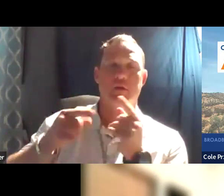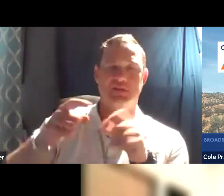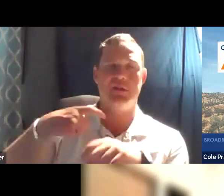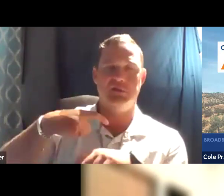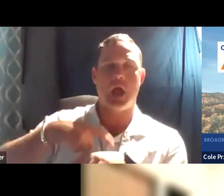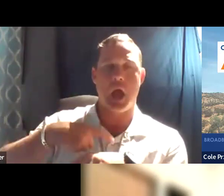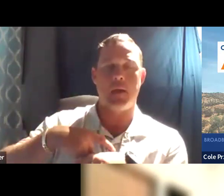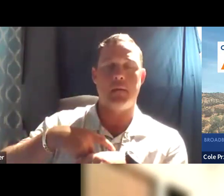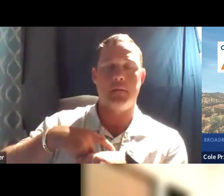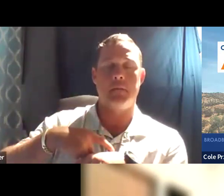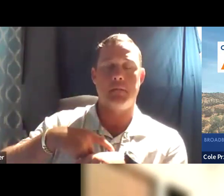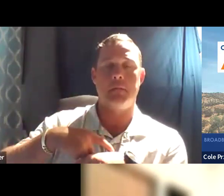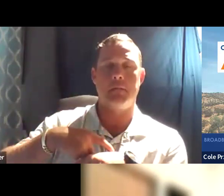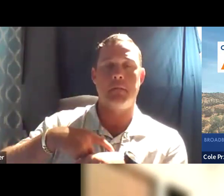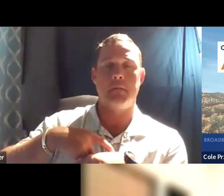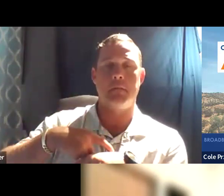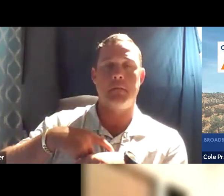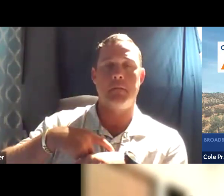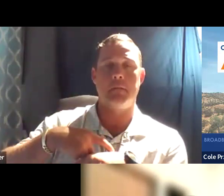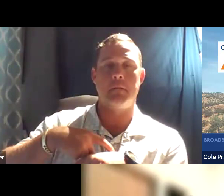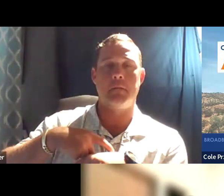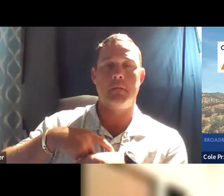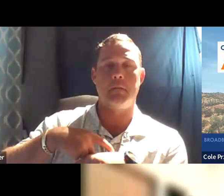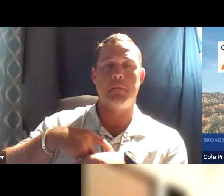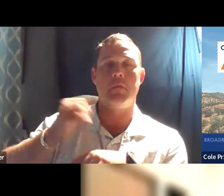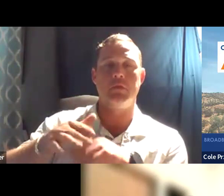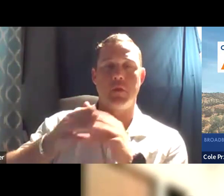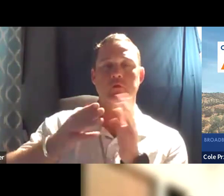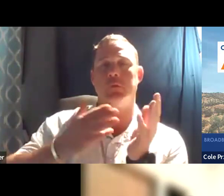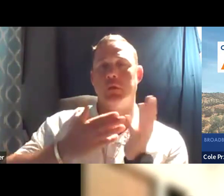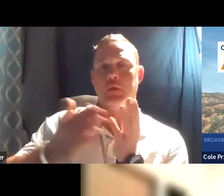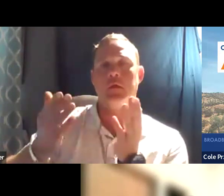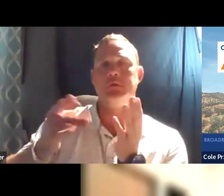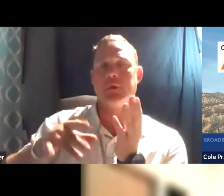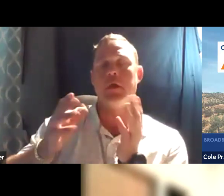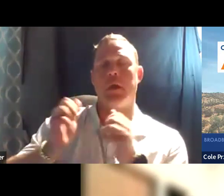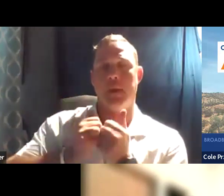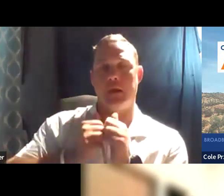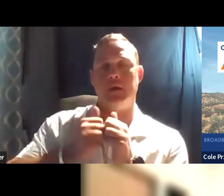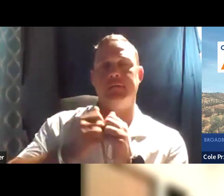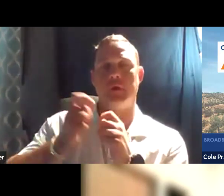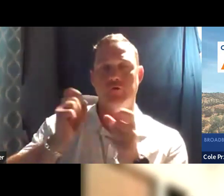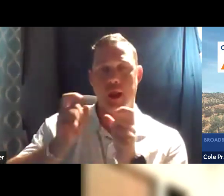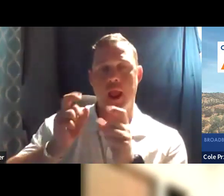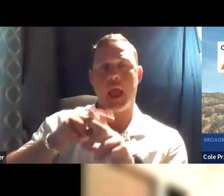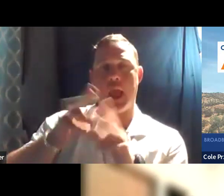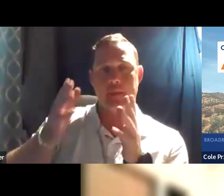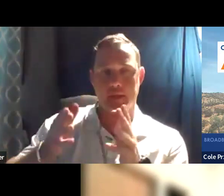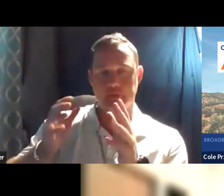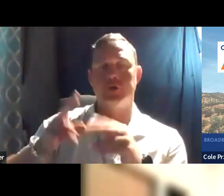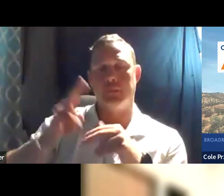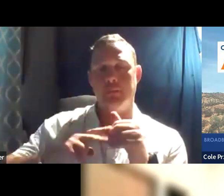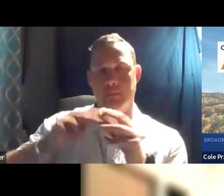time, that those would be things that competitive grant applicants would, you know, consider building into